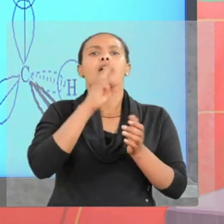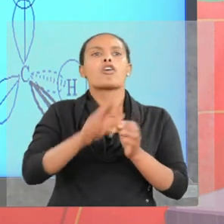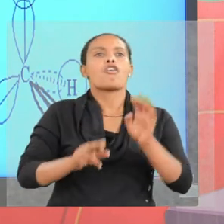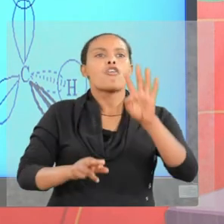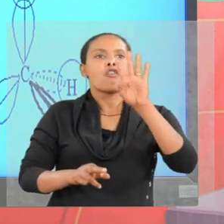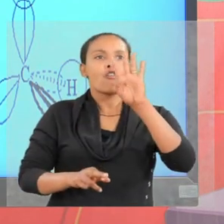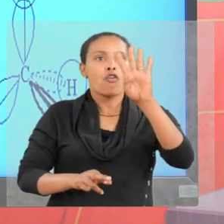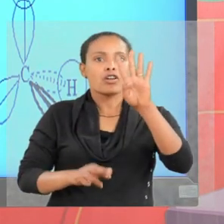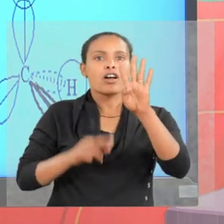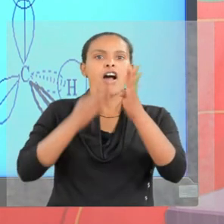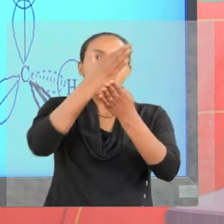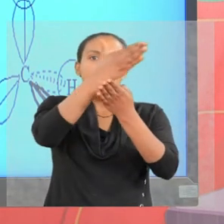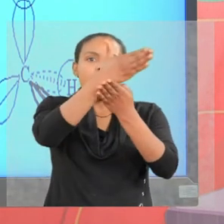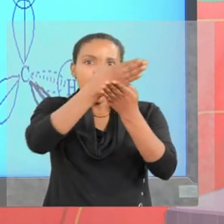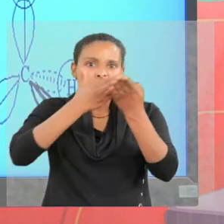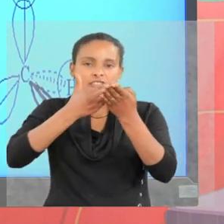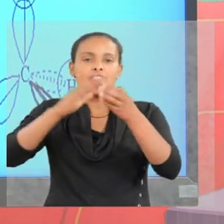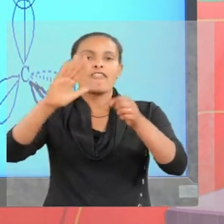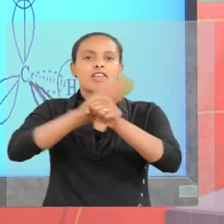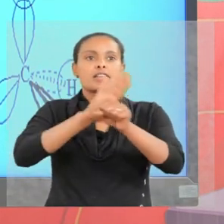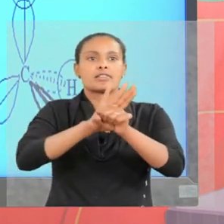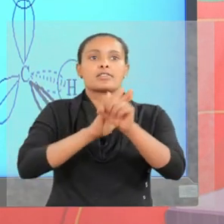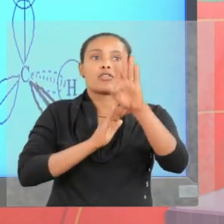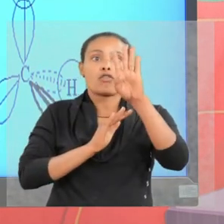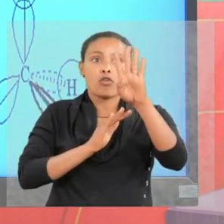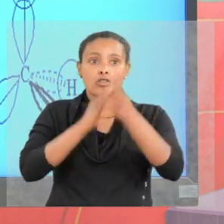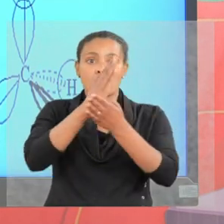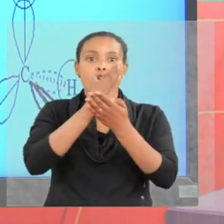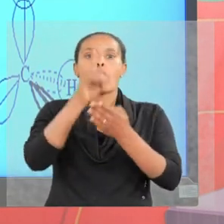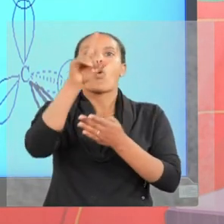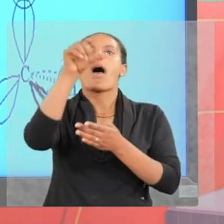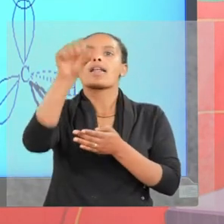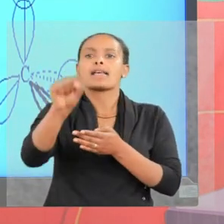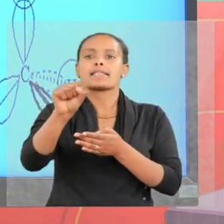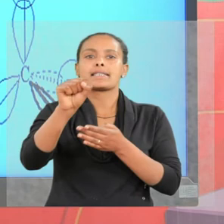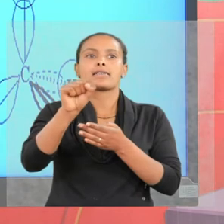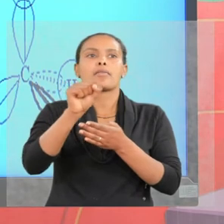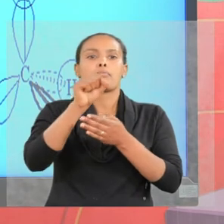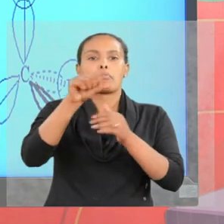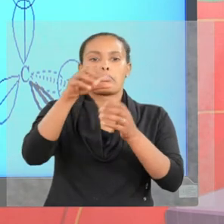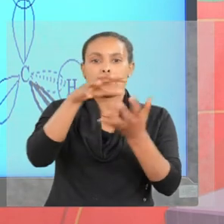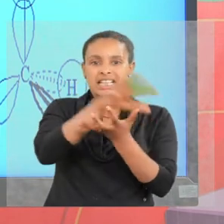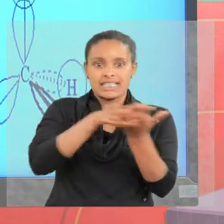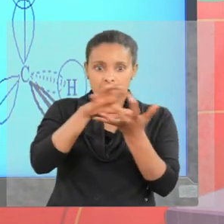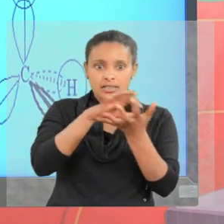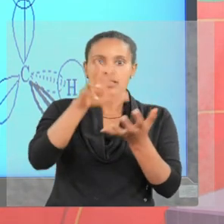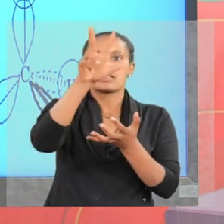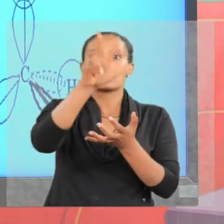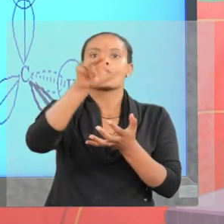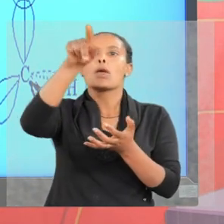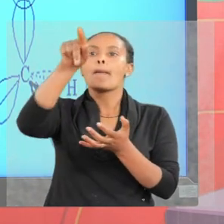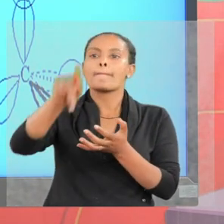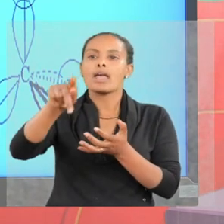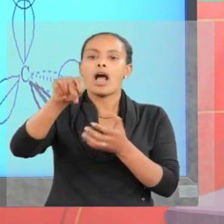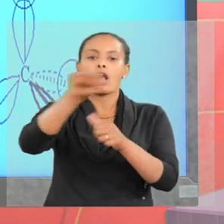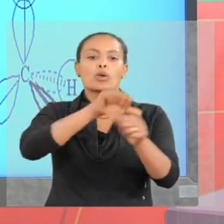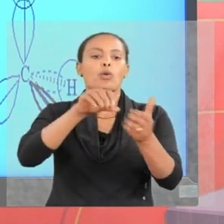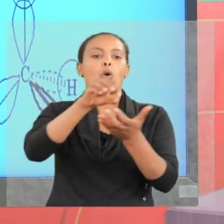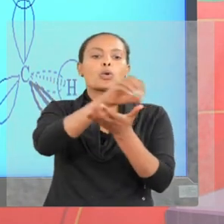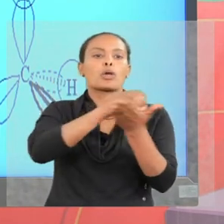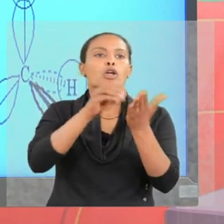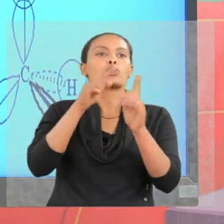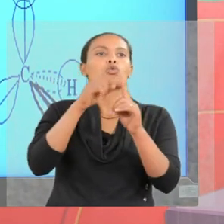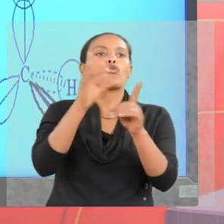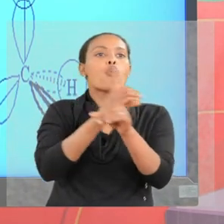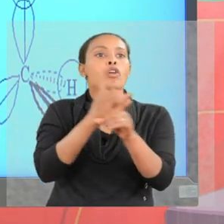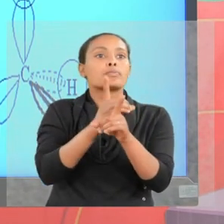4 half-filled atomic orbitals. Now, 1s atomic orbital is mixed with 3p atomic orbitals to